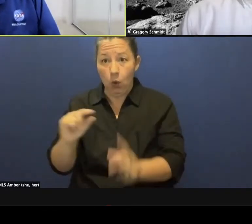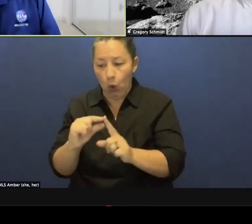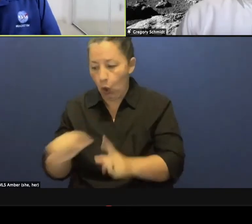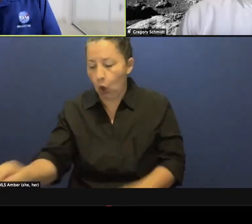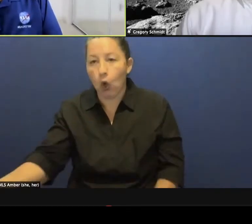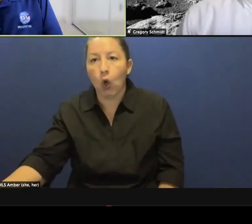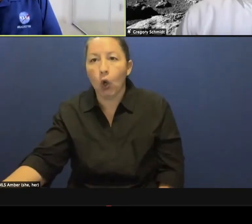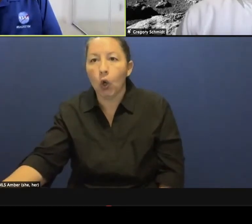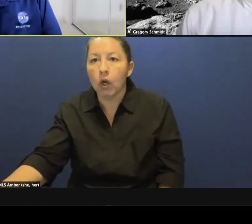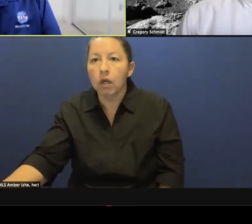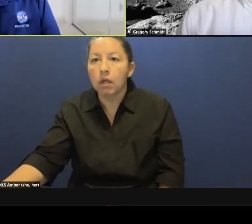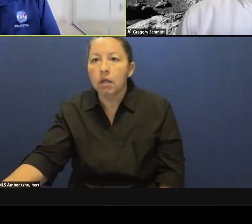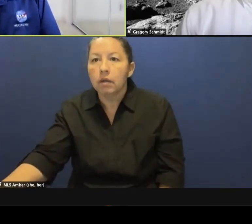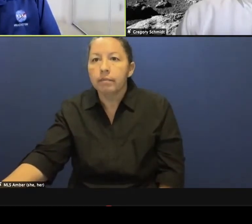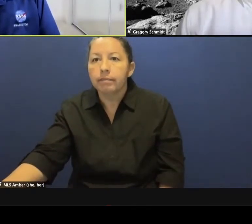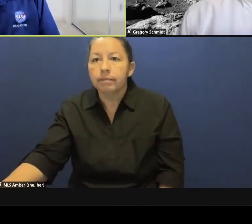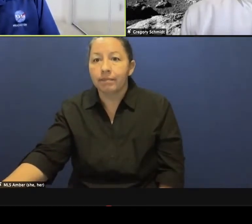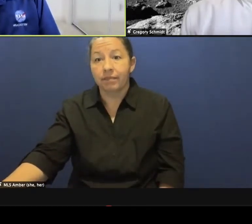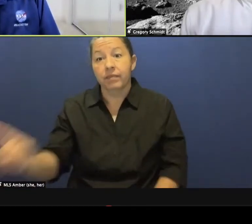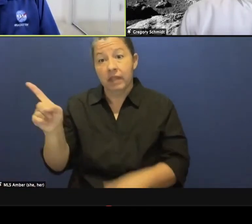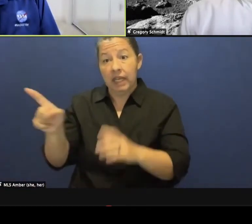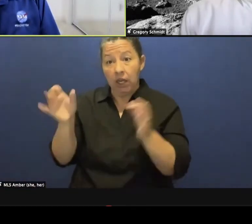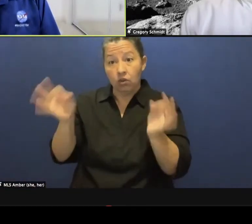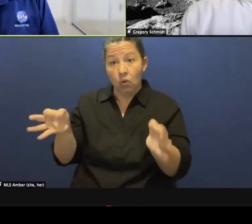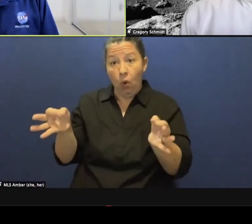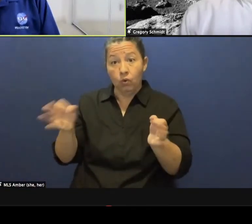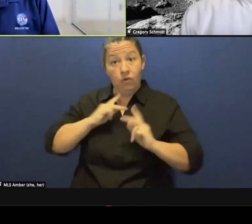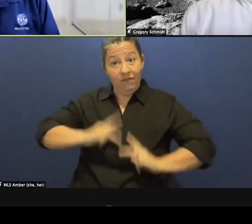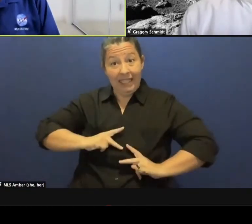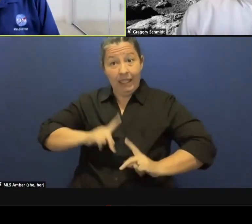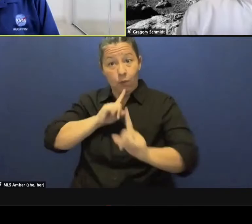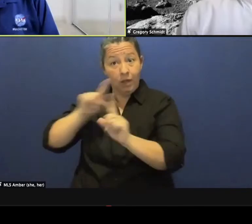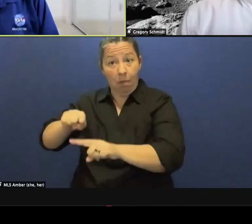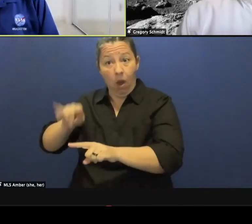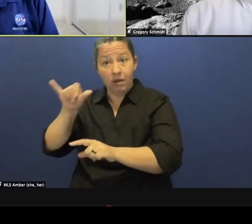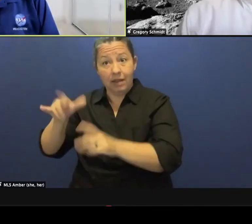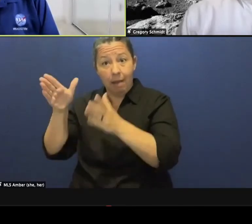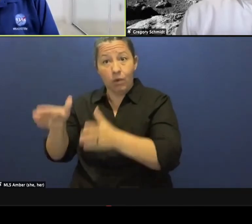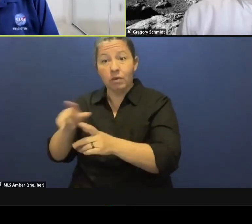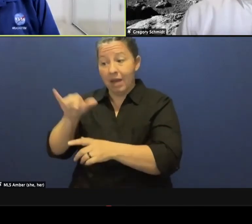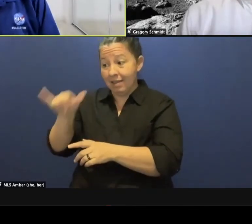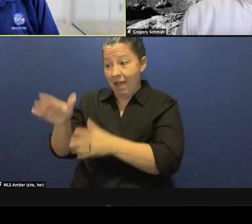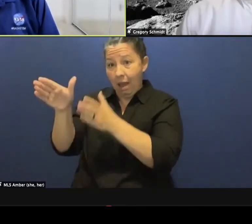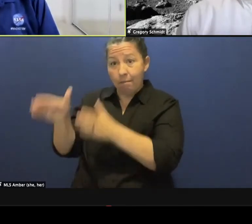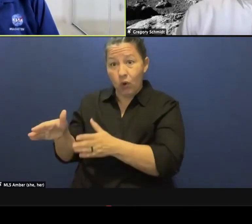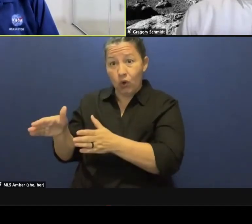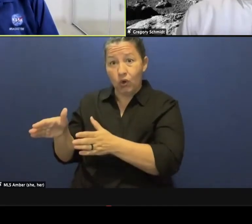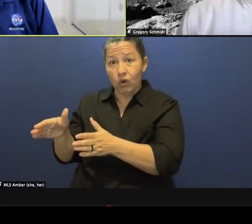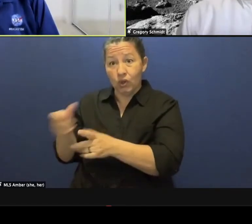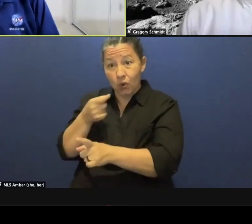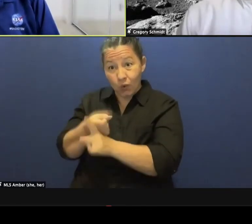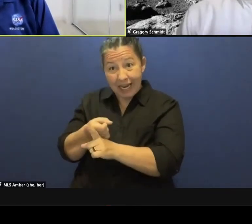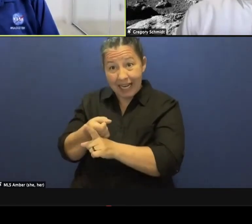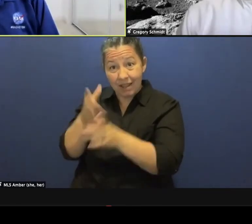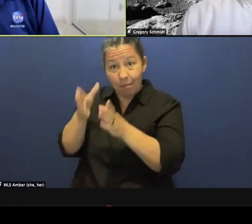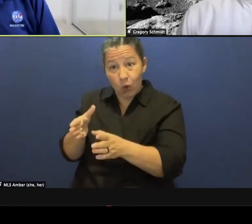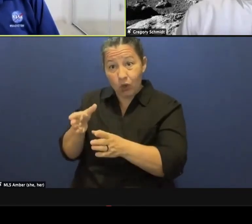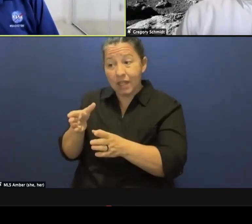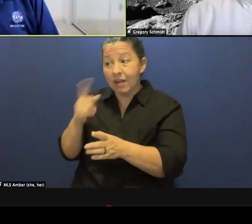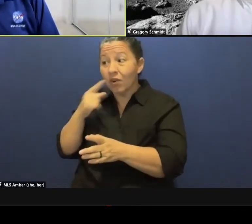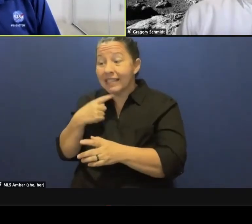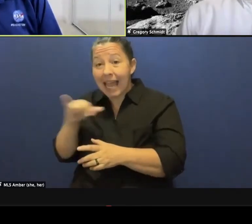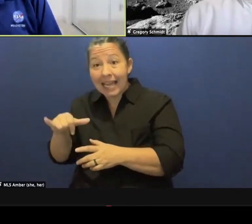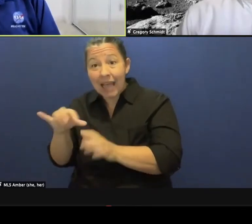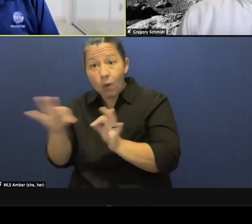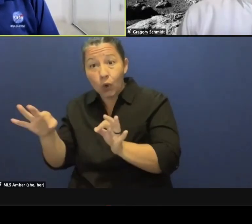to physically respond to the person, and that person the person who hit the other person lost his job.